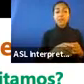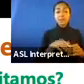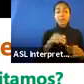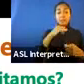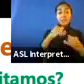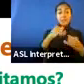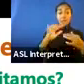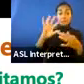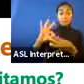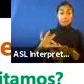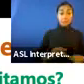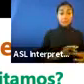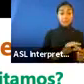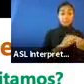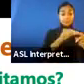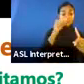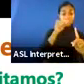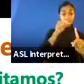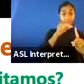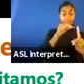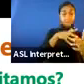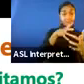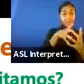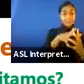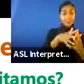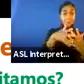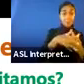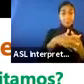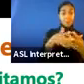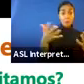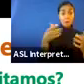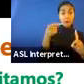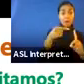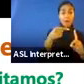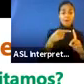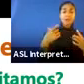all of these is the process of healing